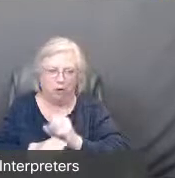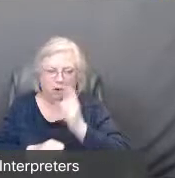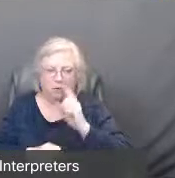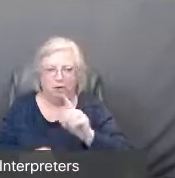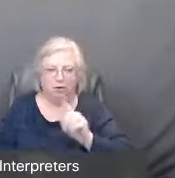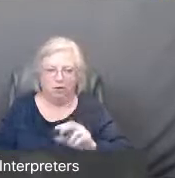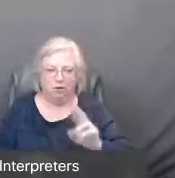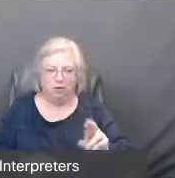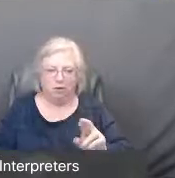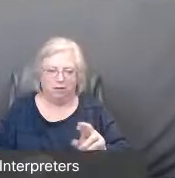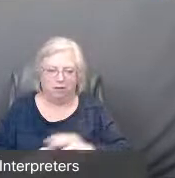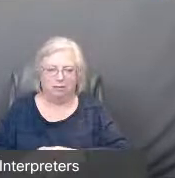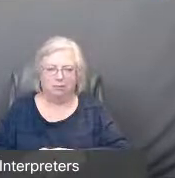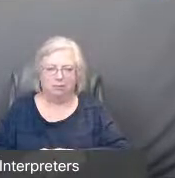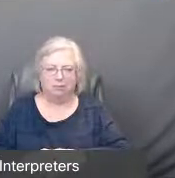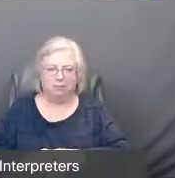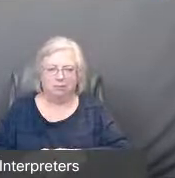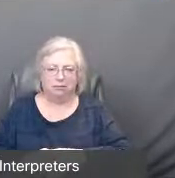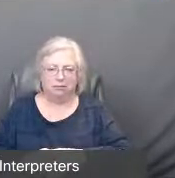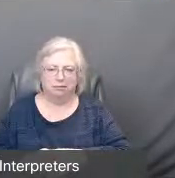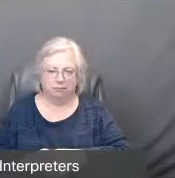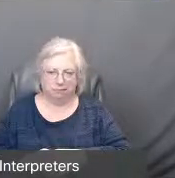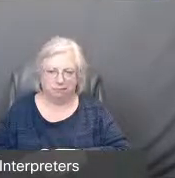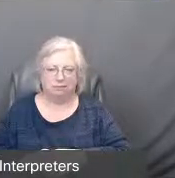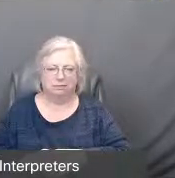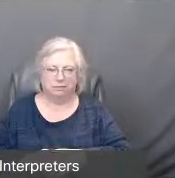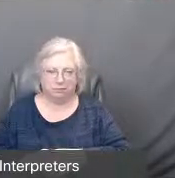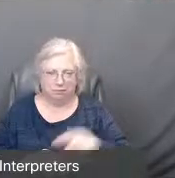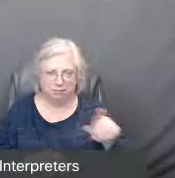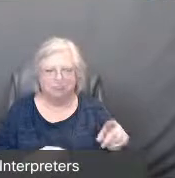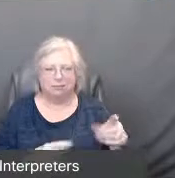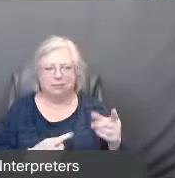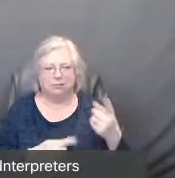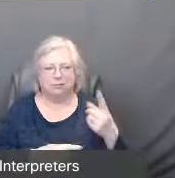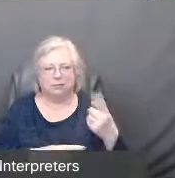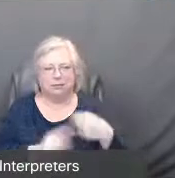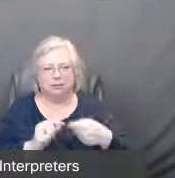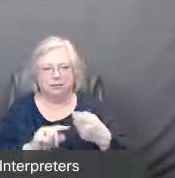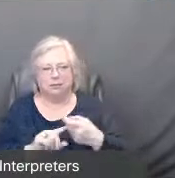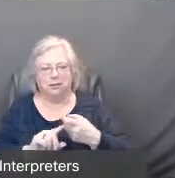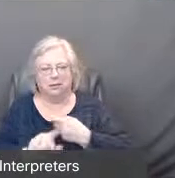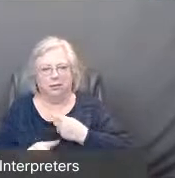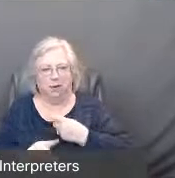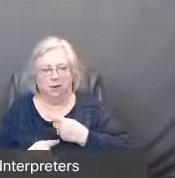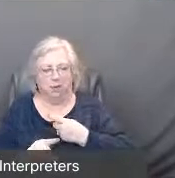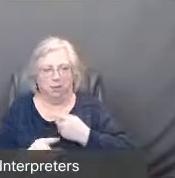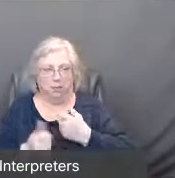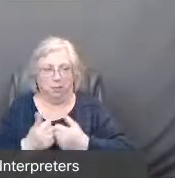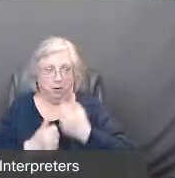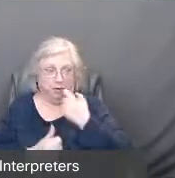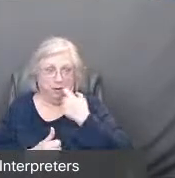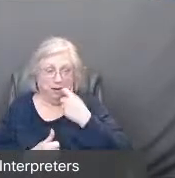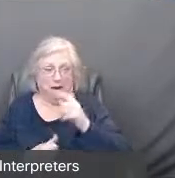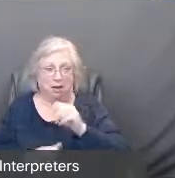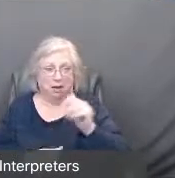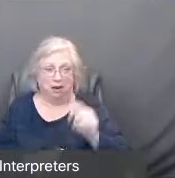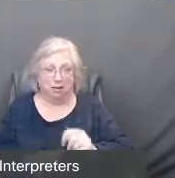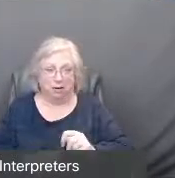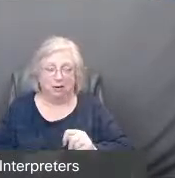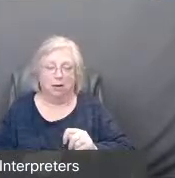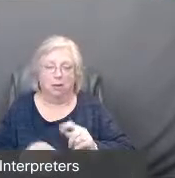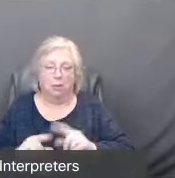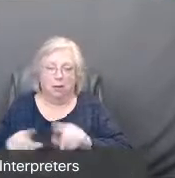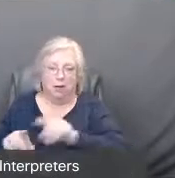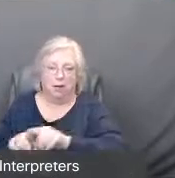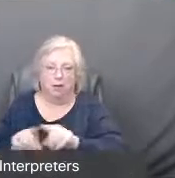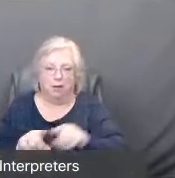Rock. He comes from most immediately from Tulsa to us, but he's also